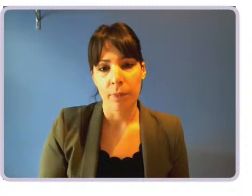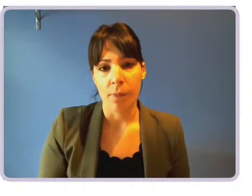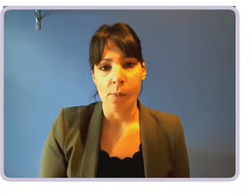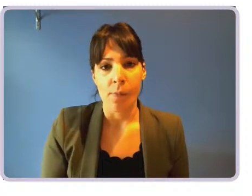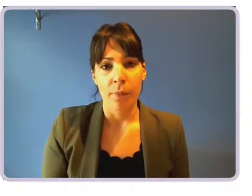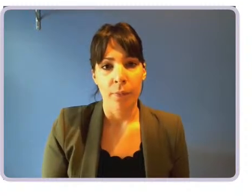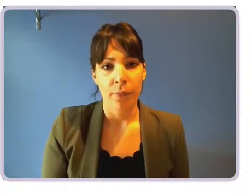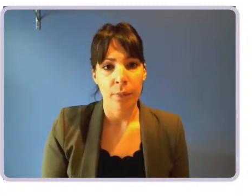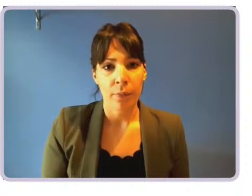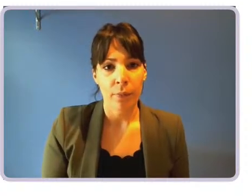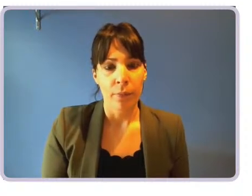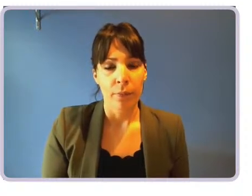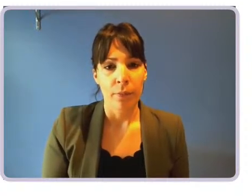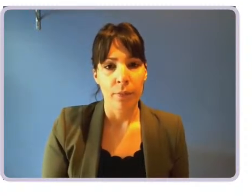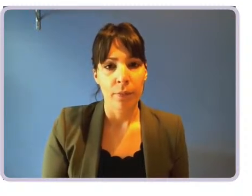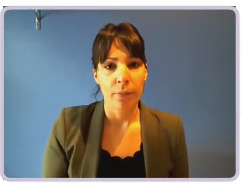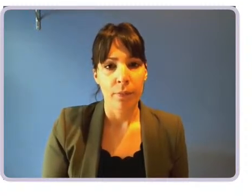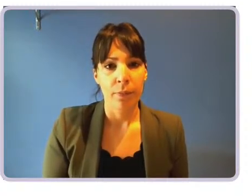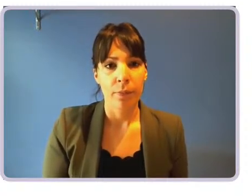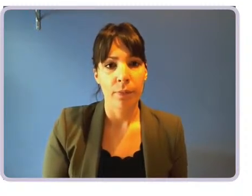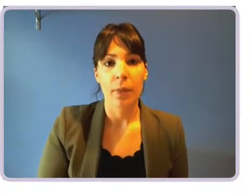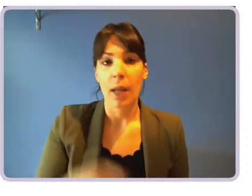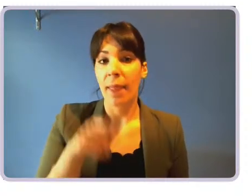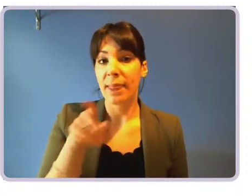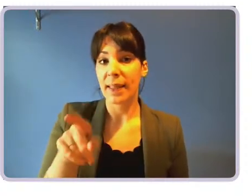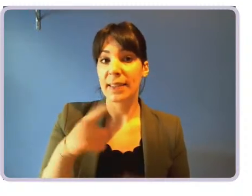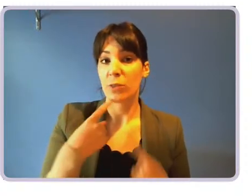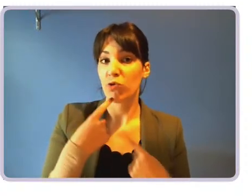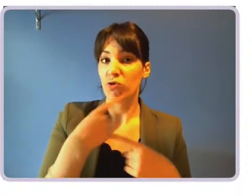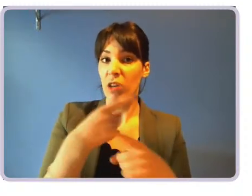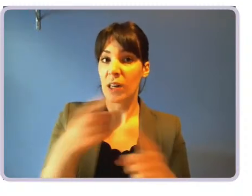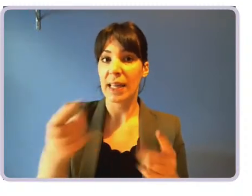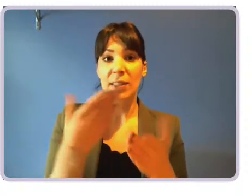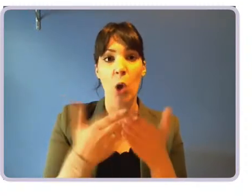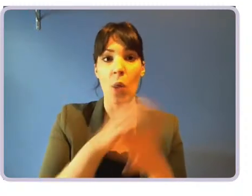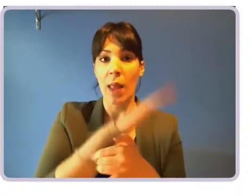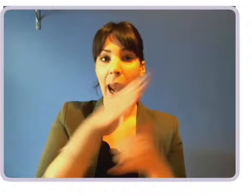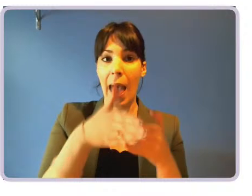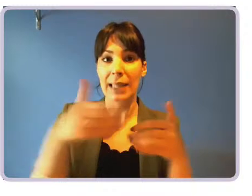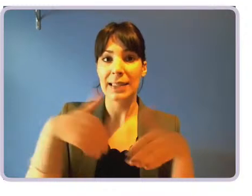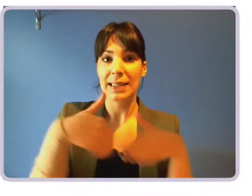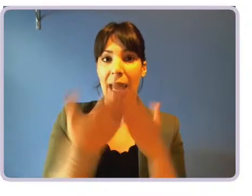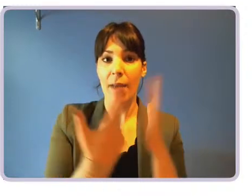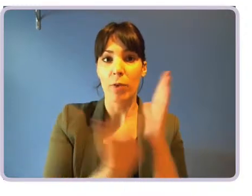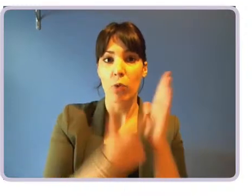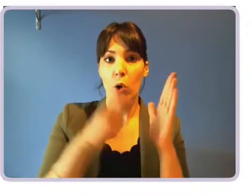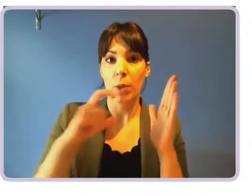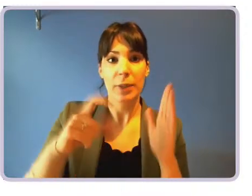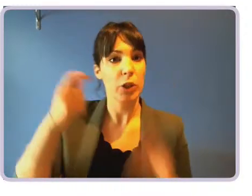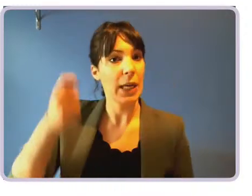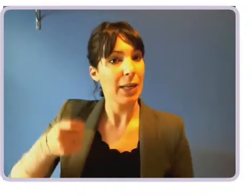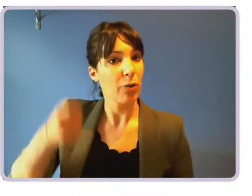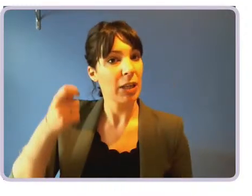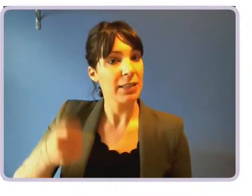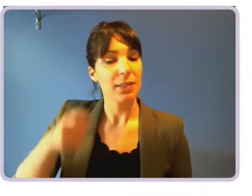We saw this release, interestingly, on the last day of the Royal Commission's hearings, finally, to set up a disability